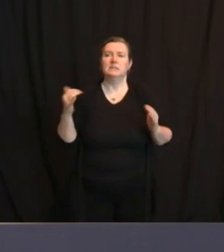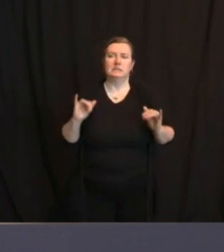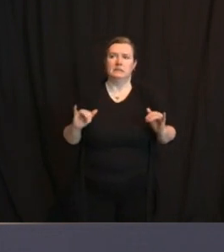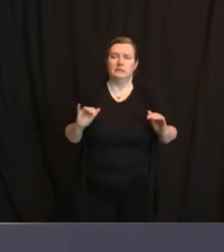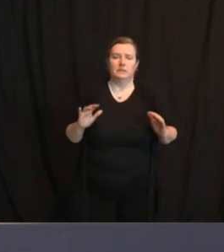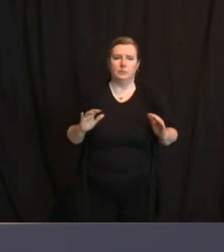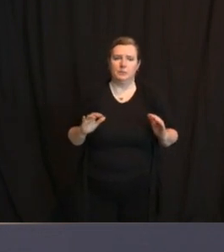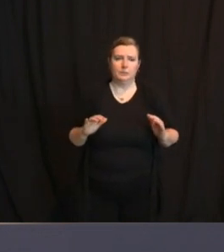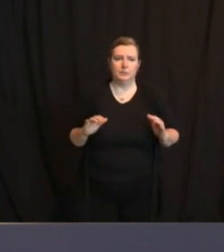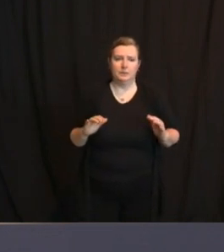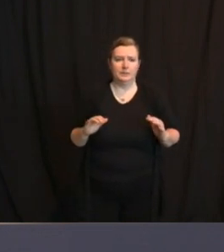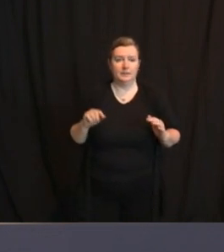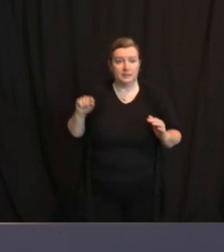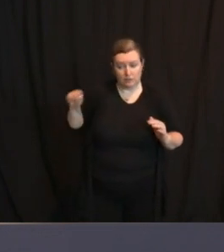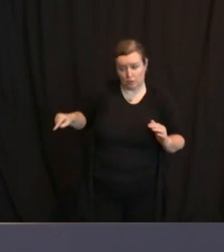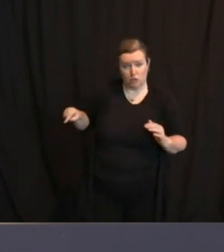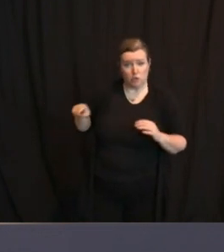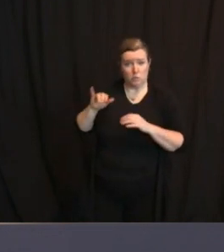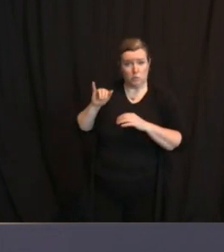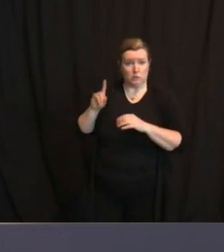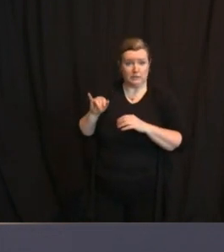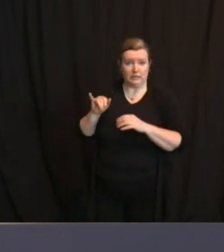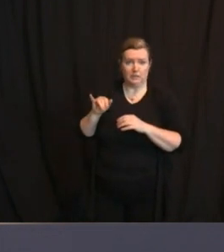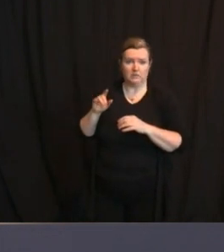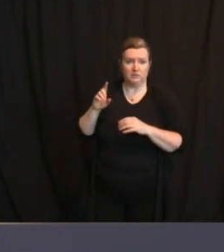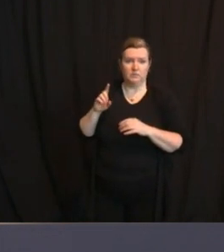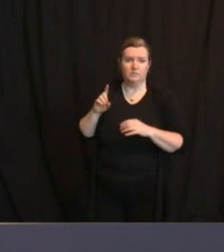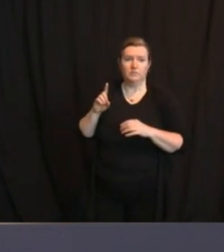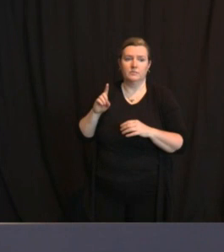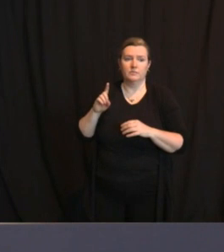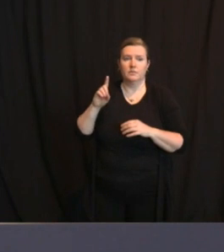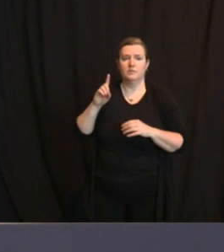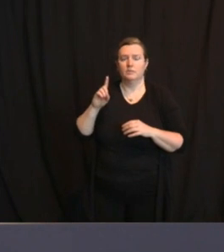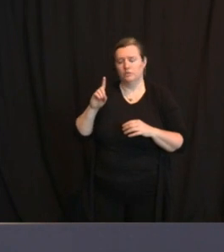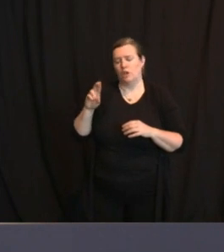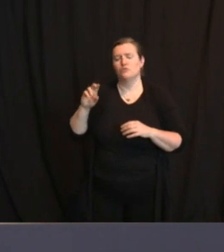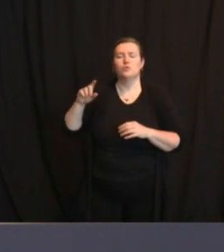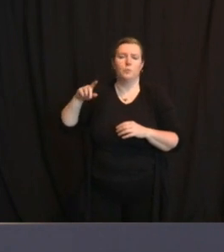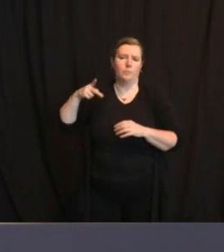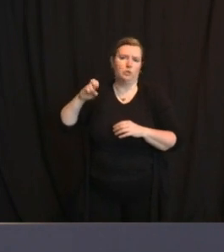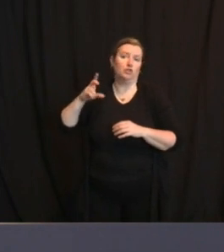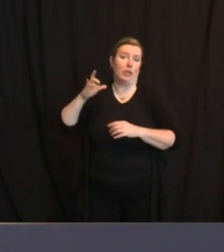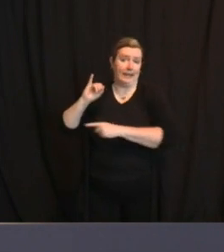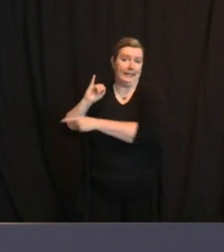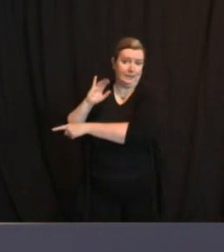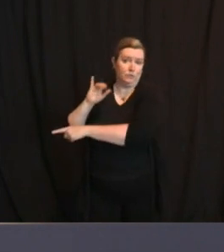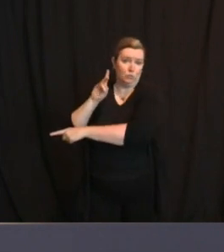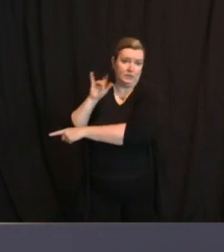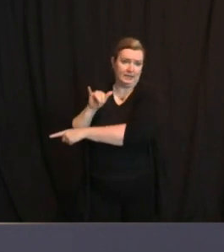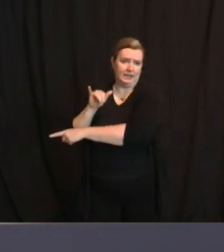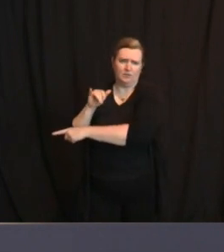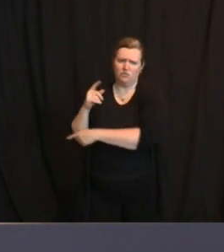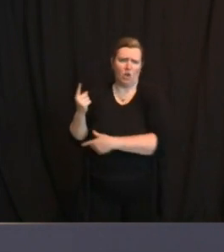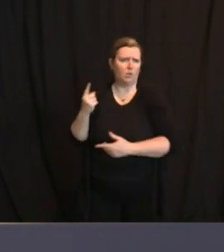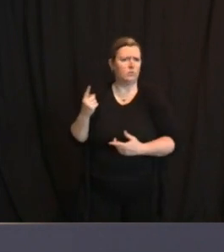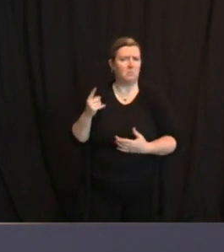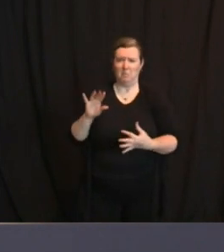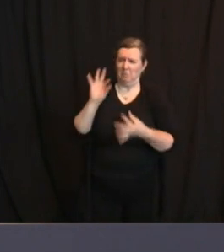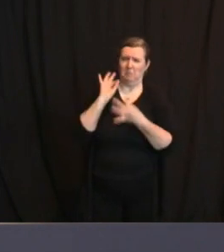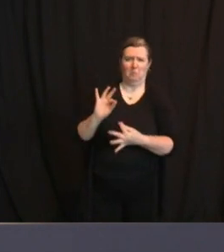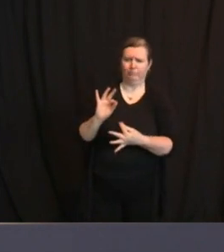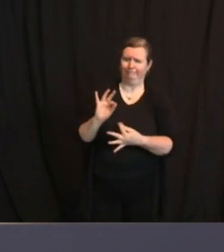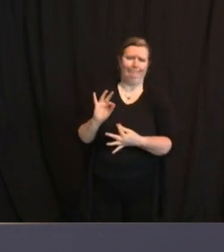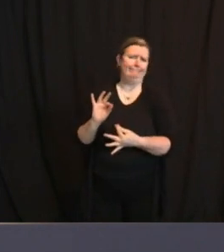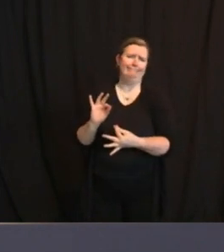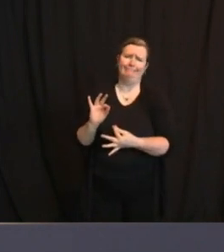walking in the shoes of Judy Persichilli. Now, do we always bat 1,000? God knows we're going through this for the first